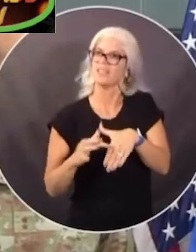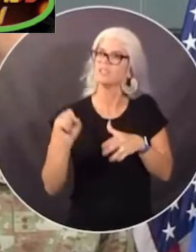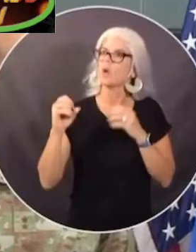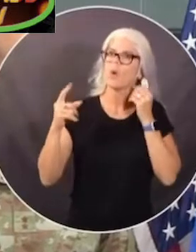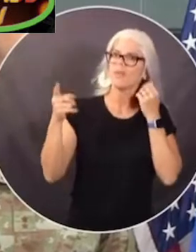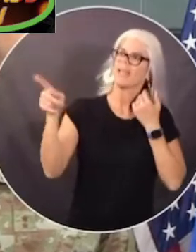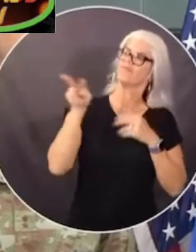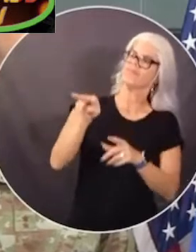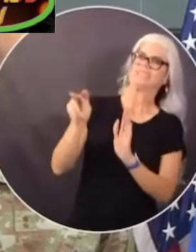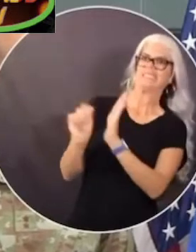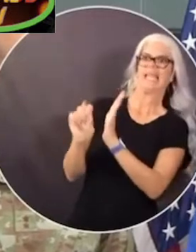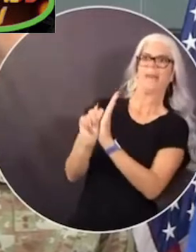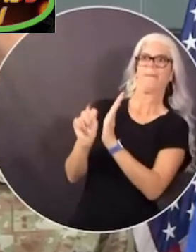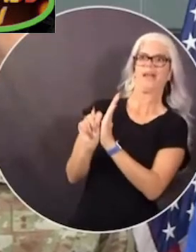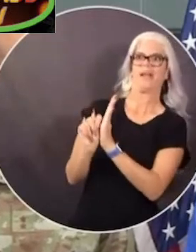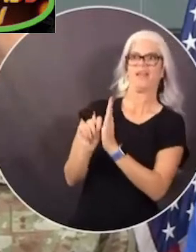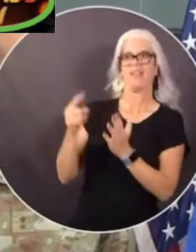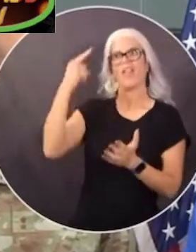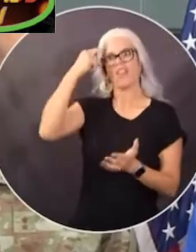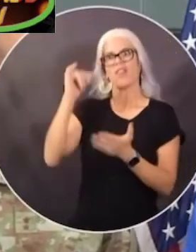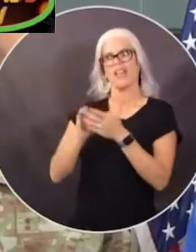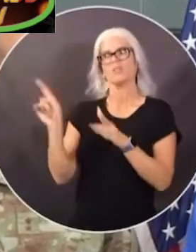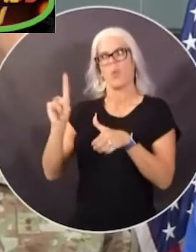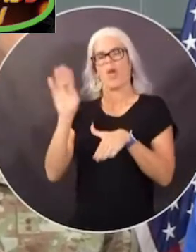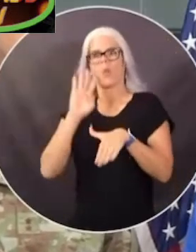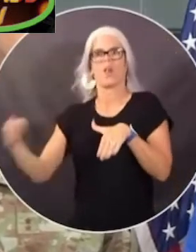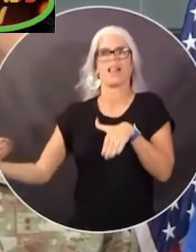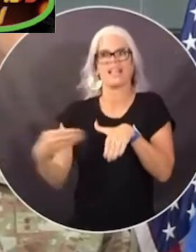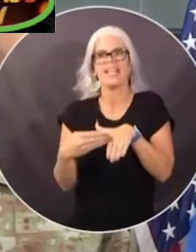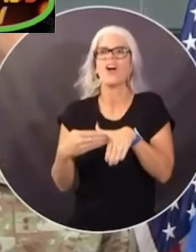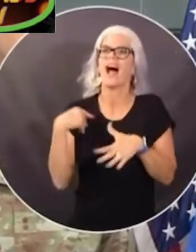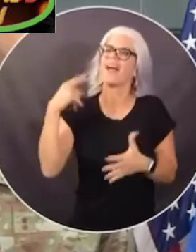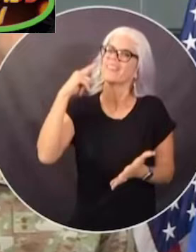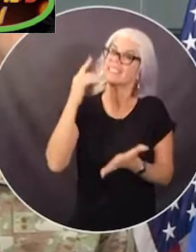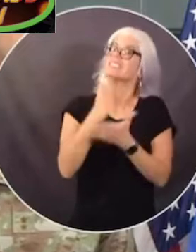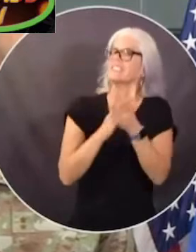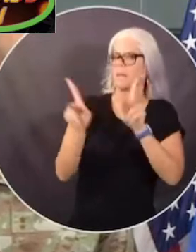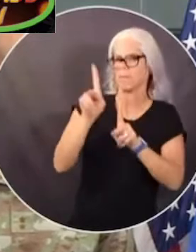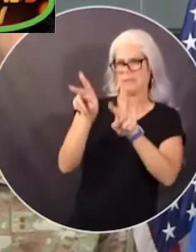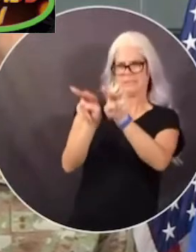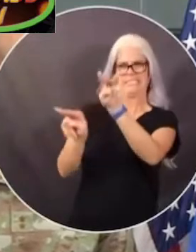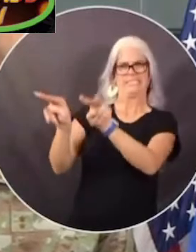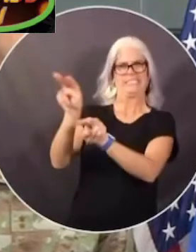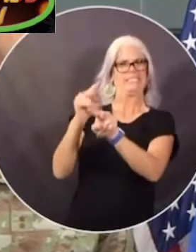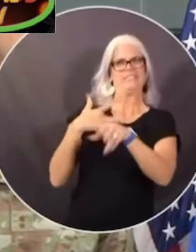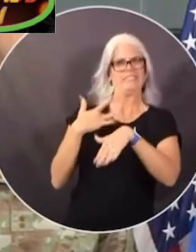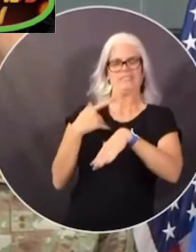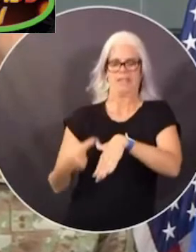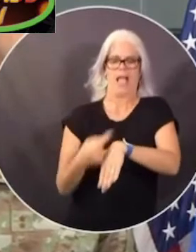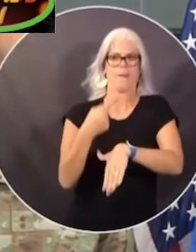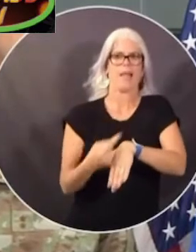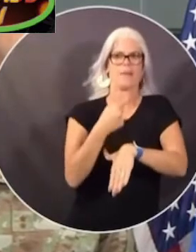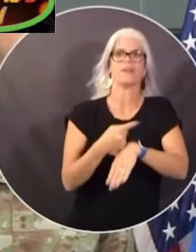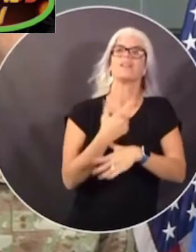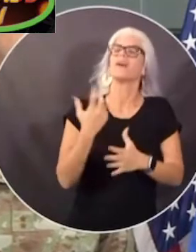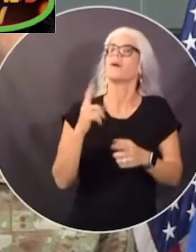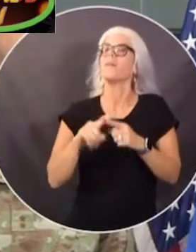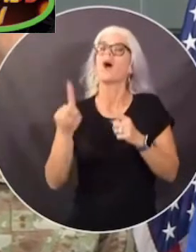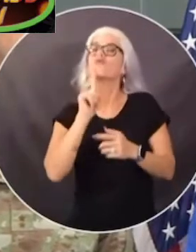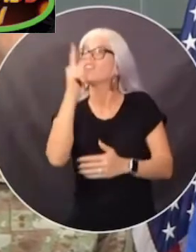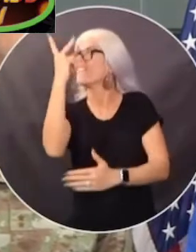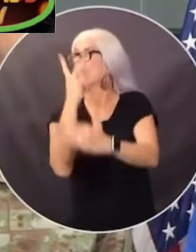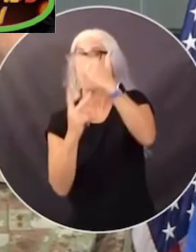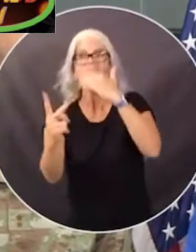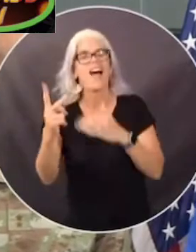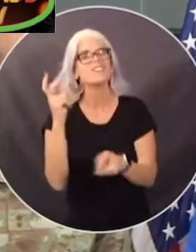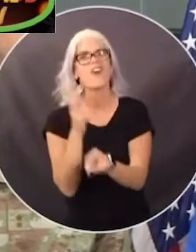oh, actually, it may be coming here, I mean, I do think some heeded the warnings, but I think it's because the forecast can kind of be all over the map, that sometimes people say,